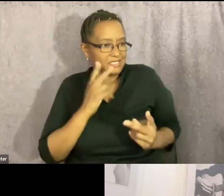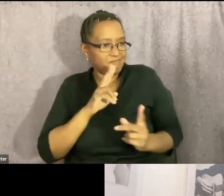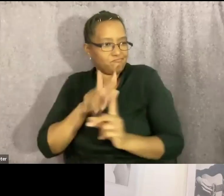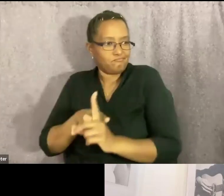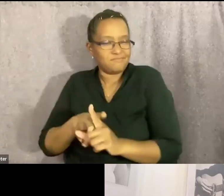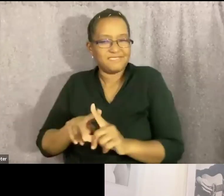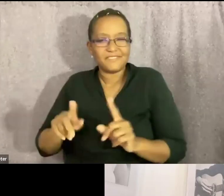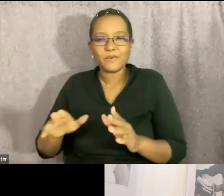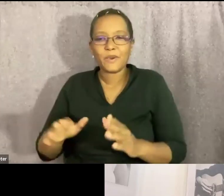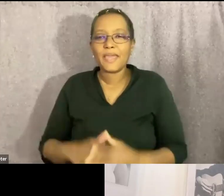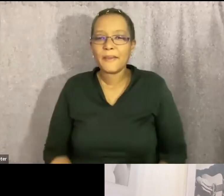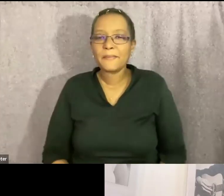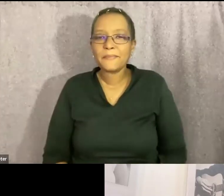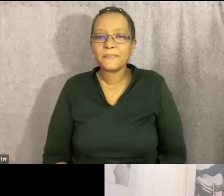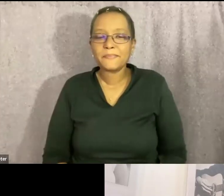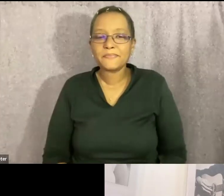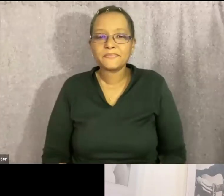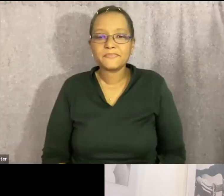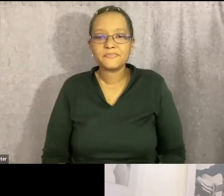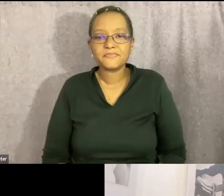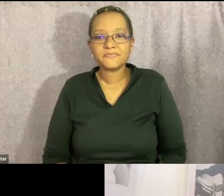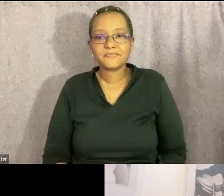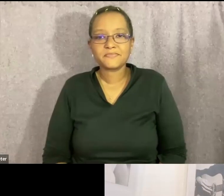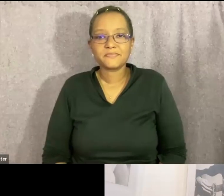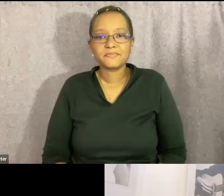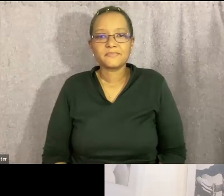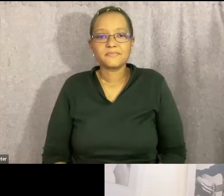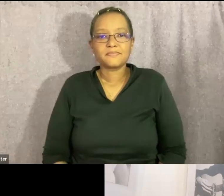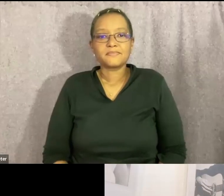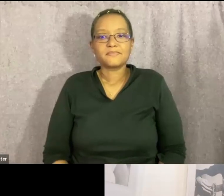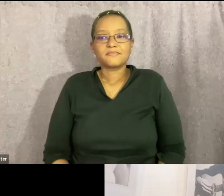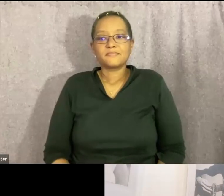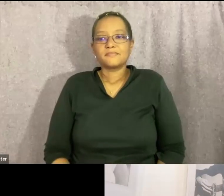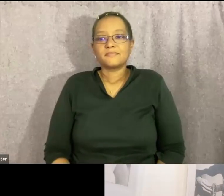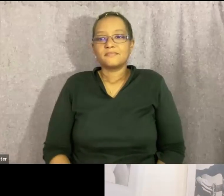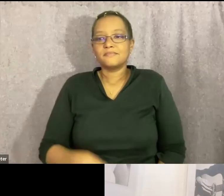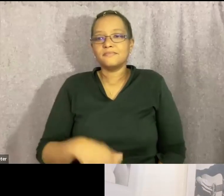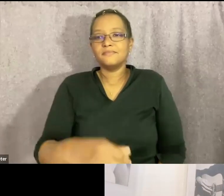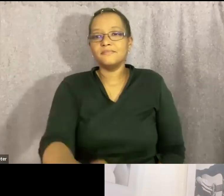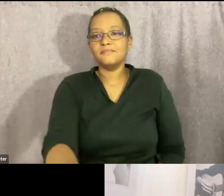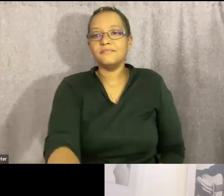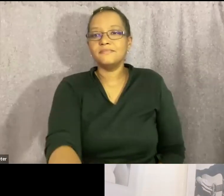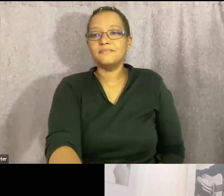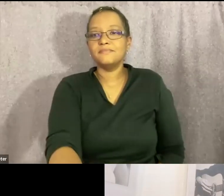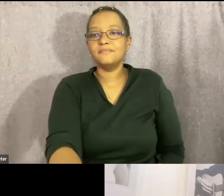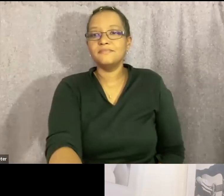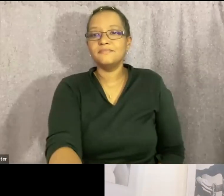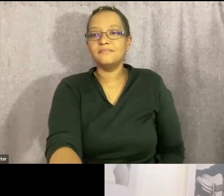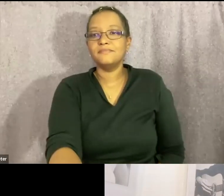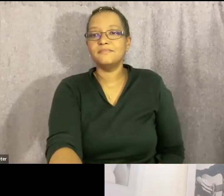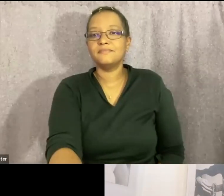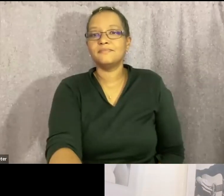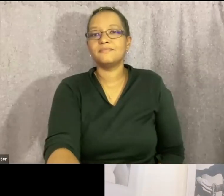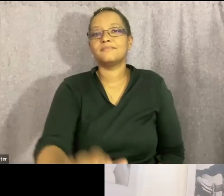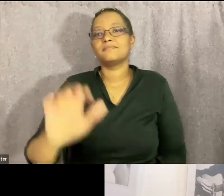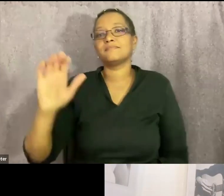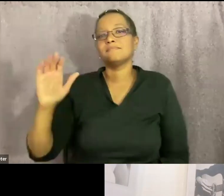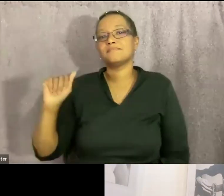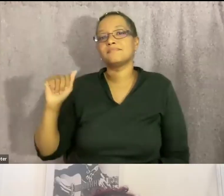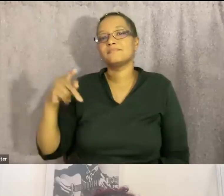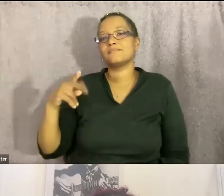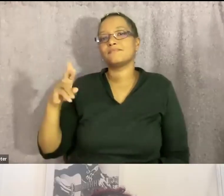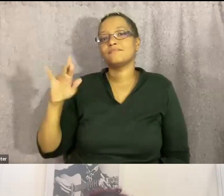it, not just from the people in your life, but the places you want to spend time in, the places